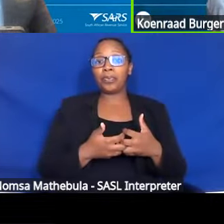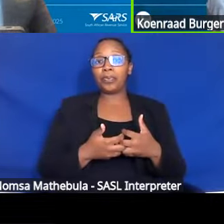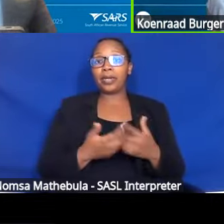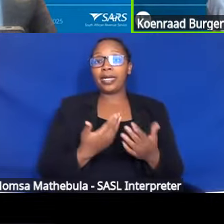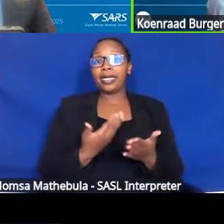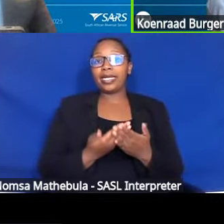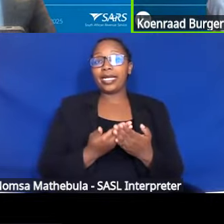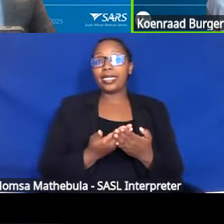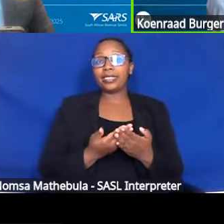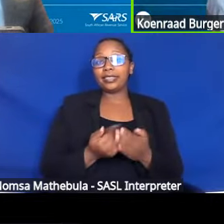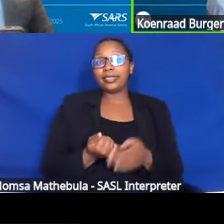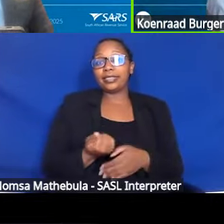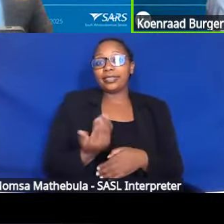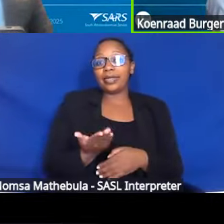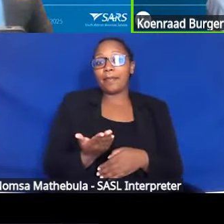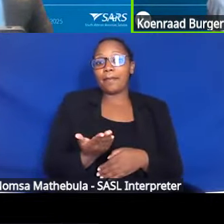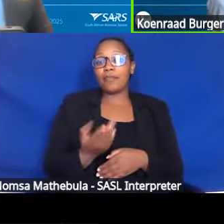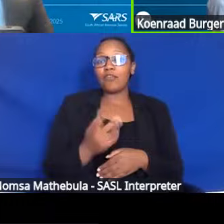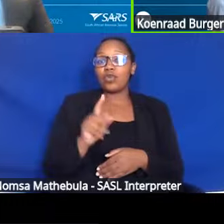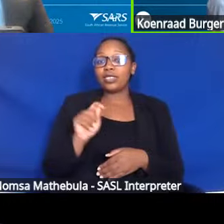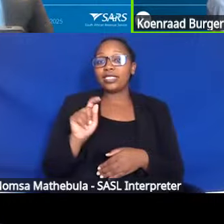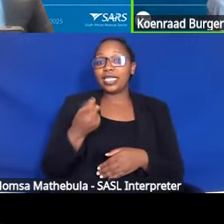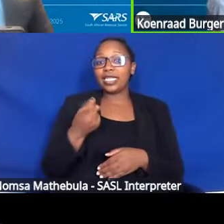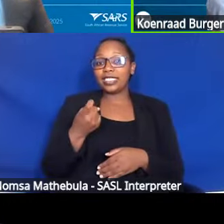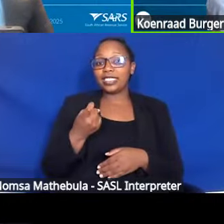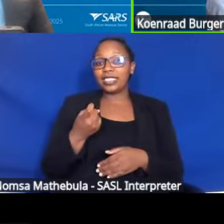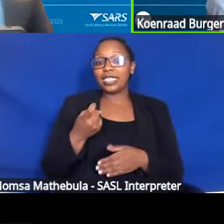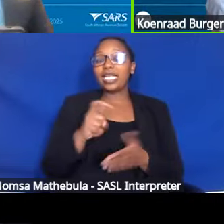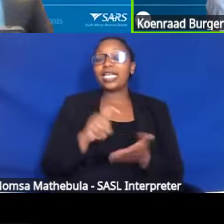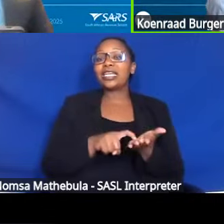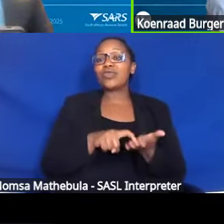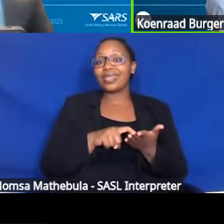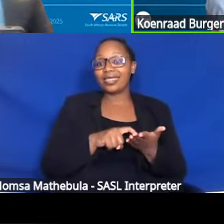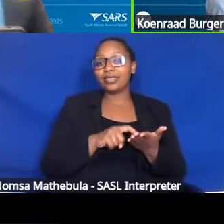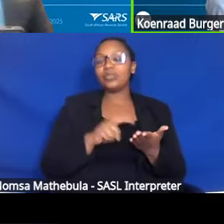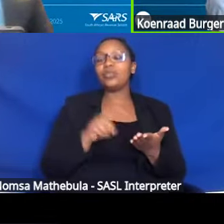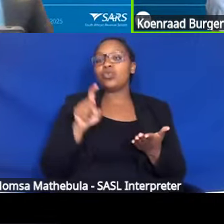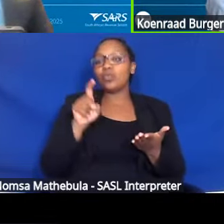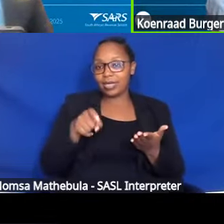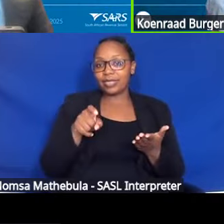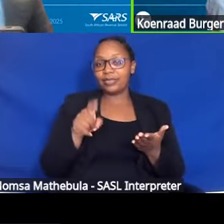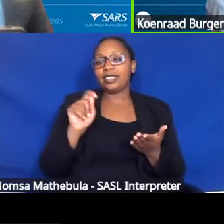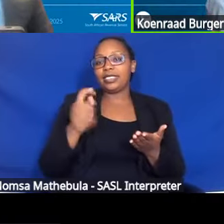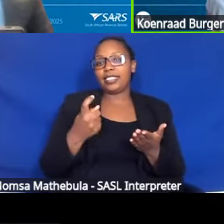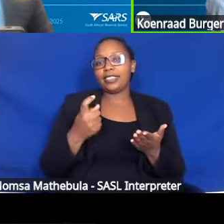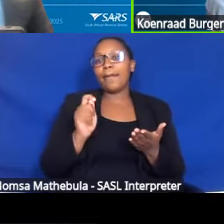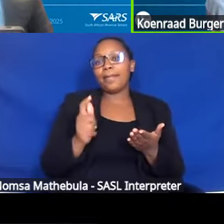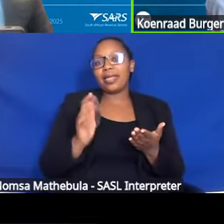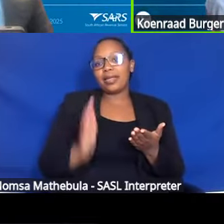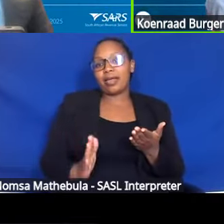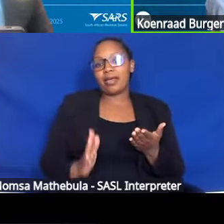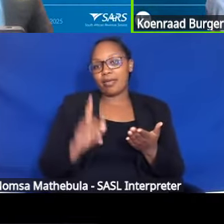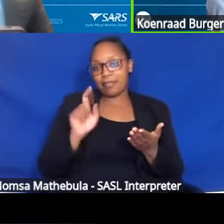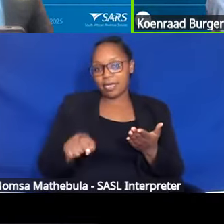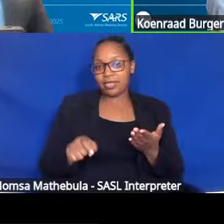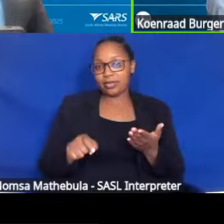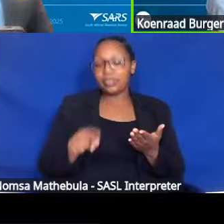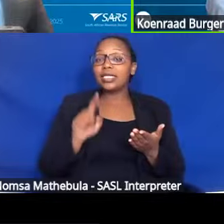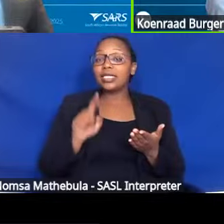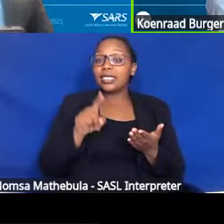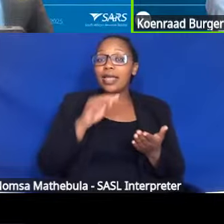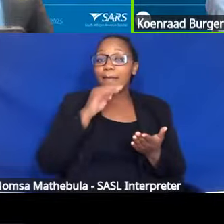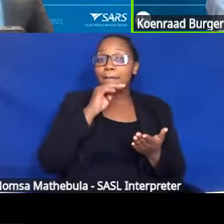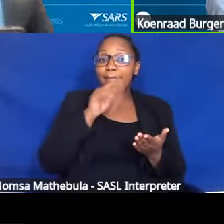the tax credit, you need to be a taxpayer. In other words, You need to